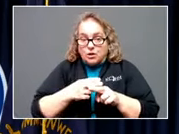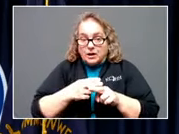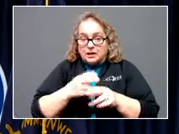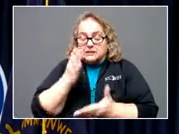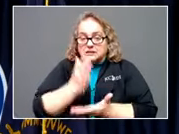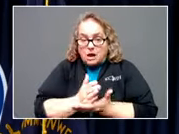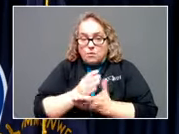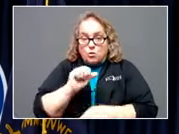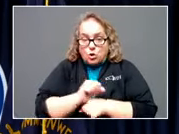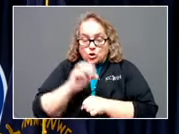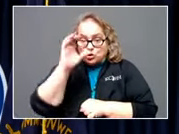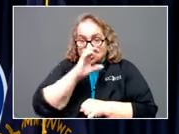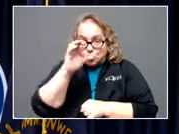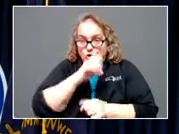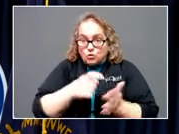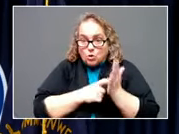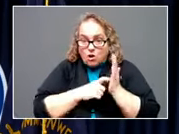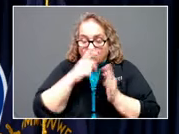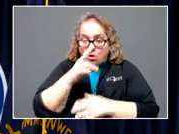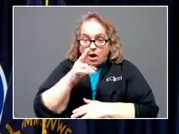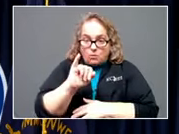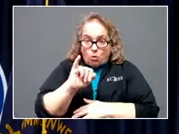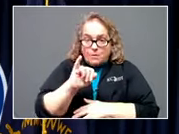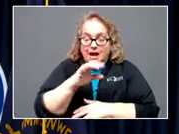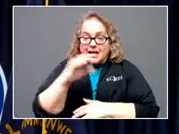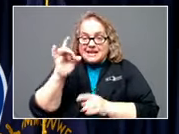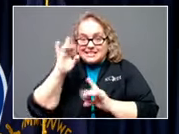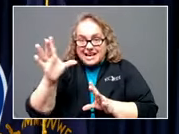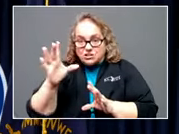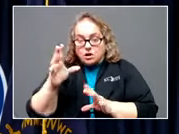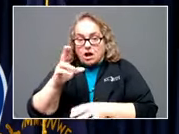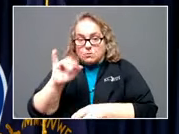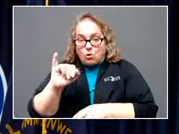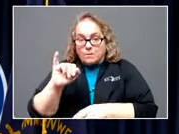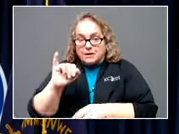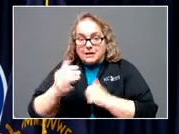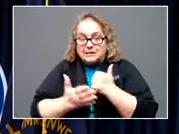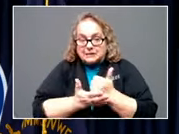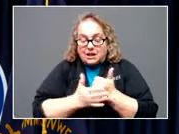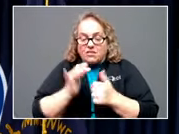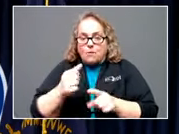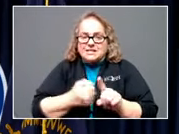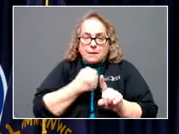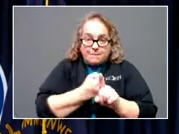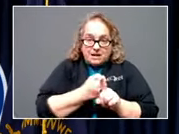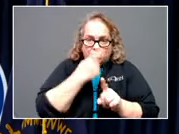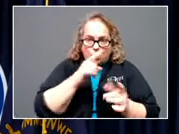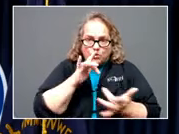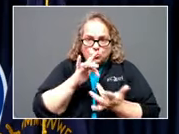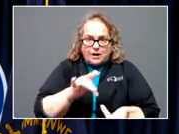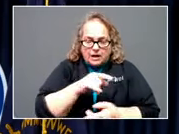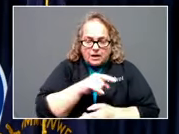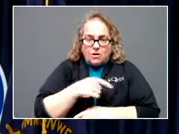period for UI and disaster unemployment assistance claimants impacted by the tornadoes. I'm happy to report that the United